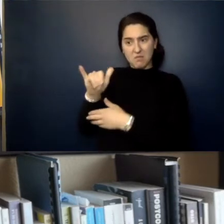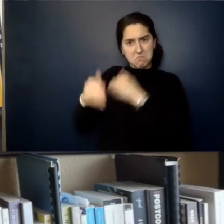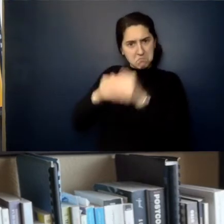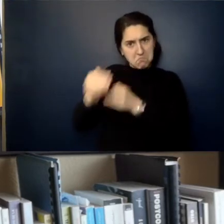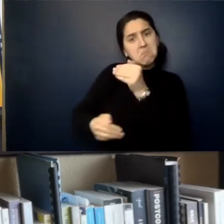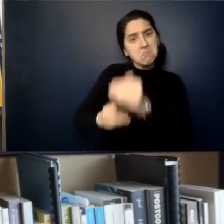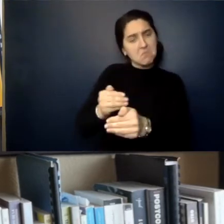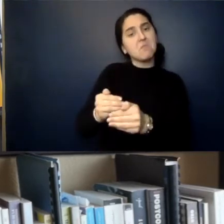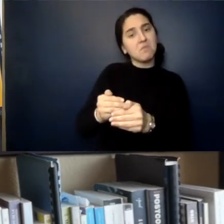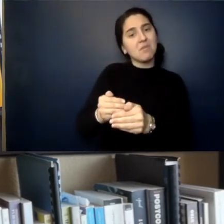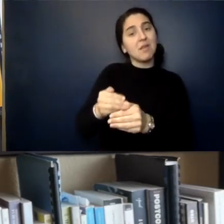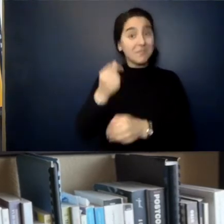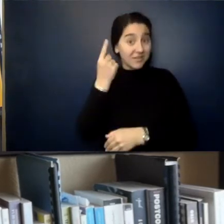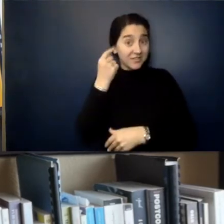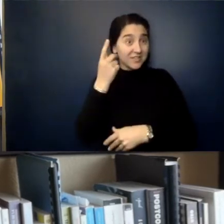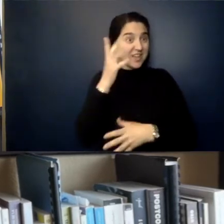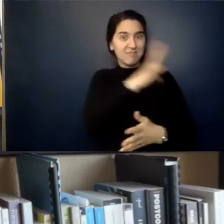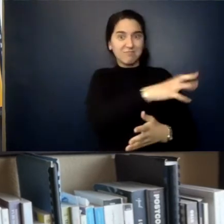are forcing